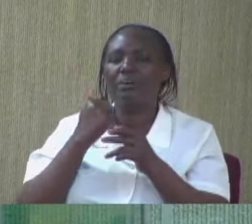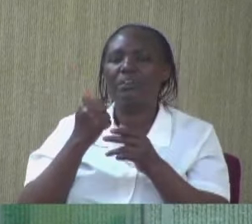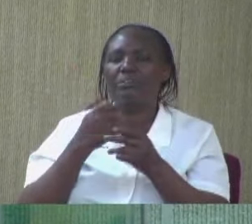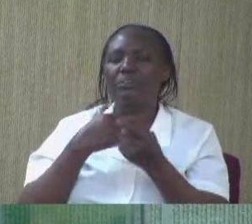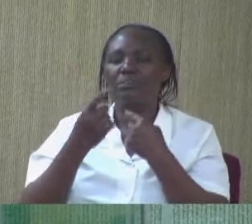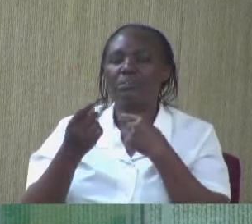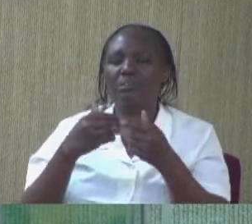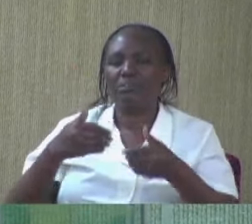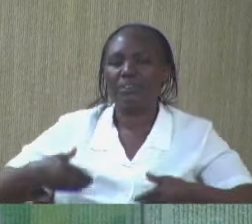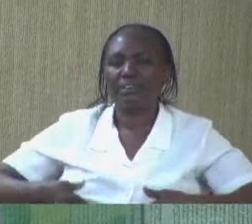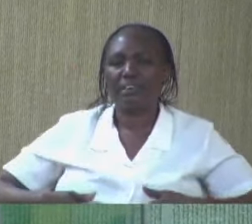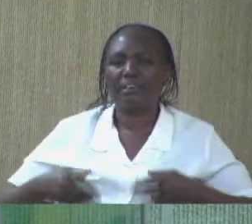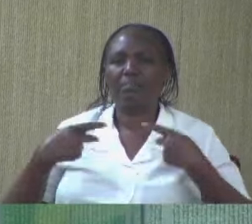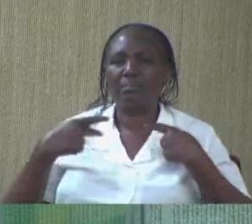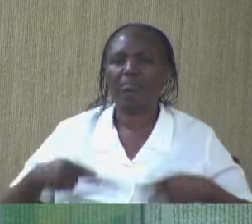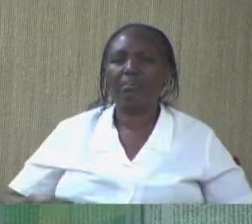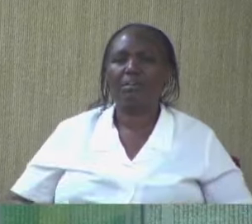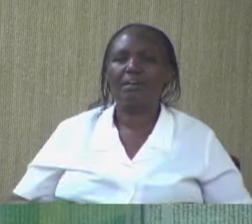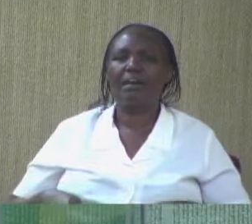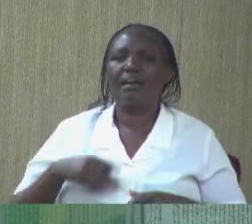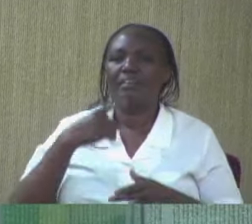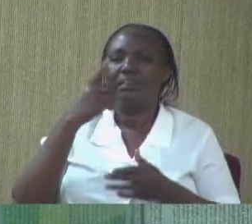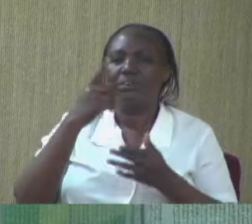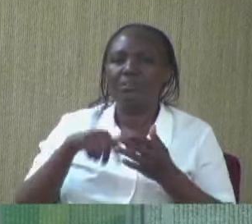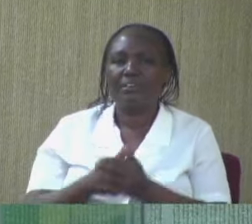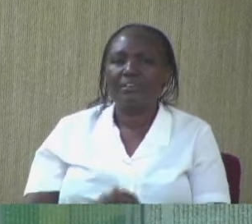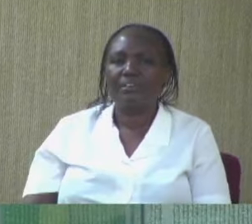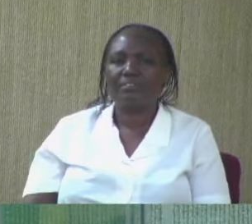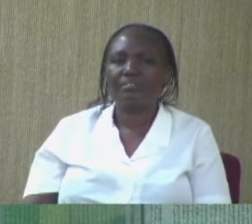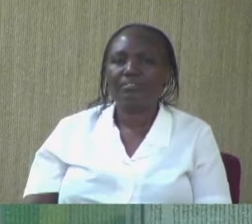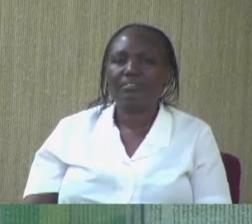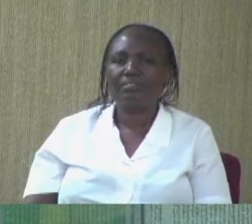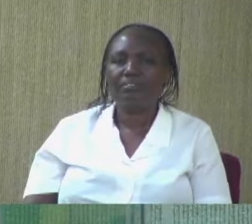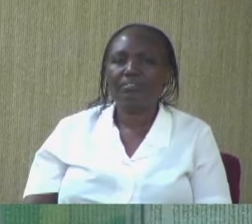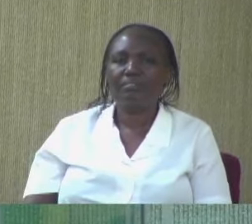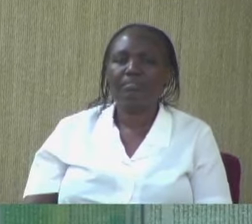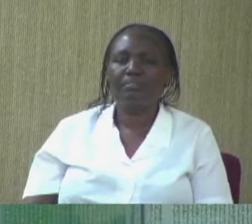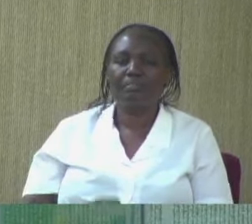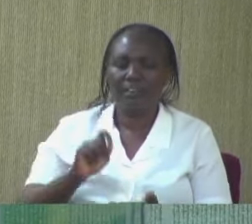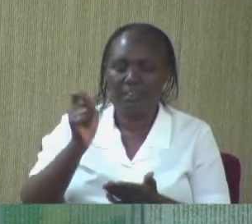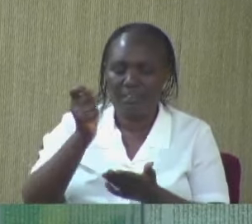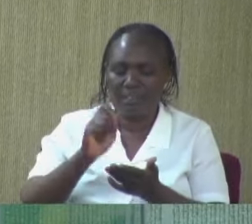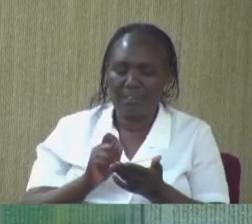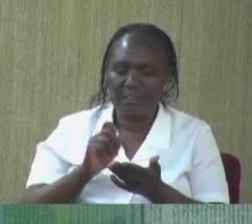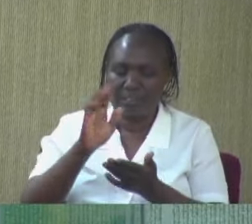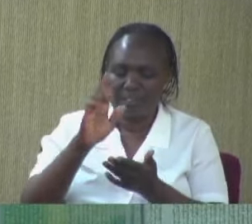people. I recommend to you the testimony of Jesus.